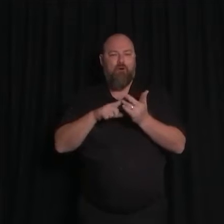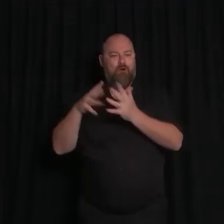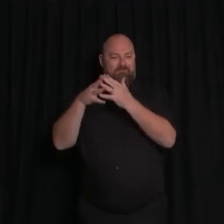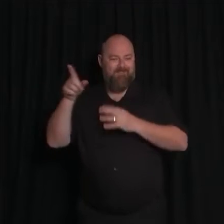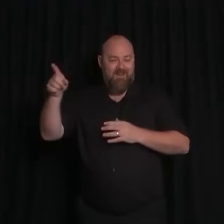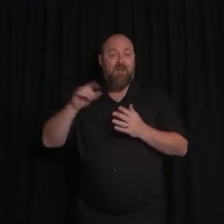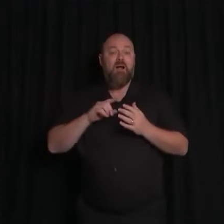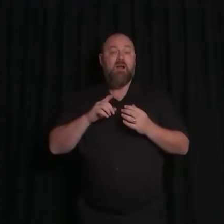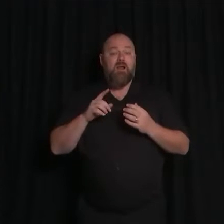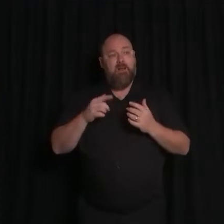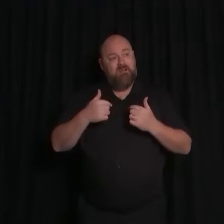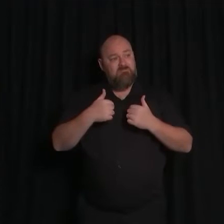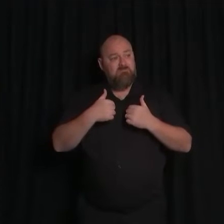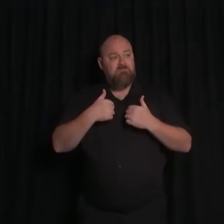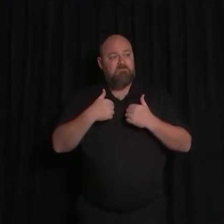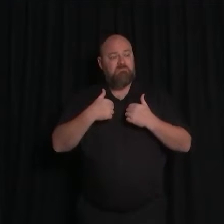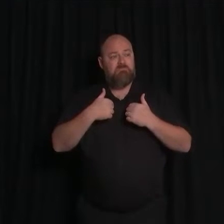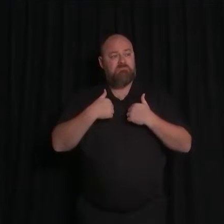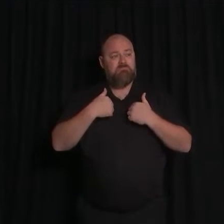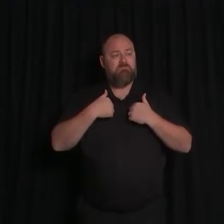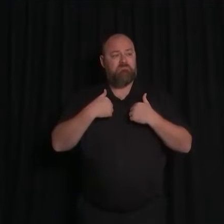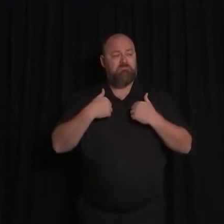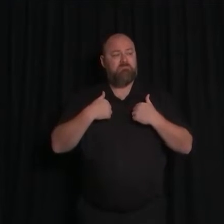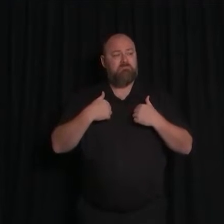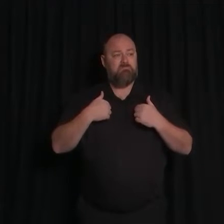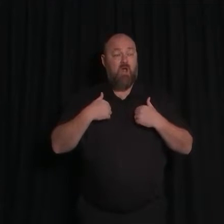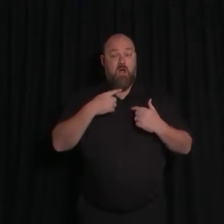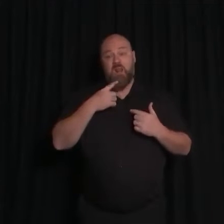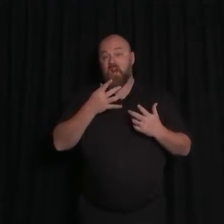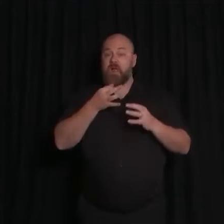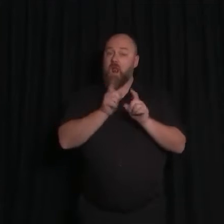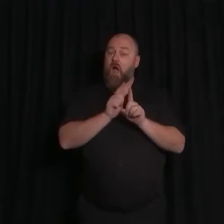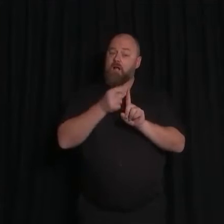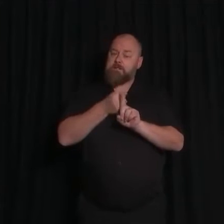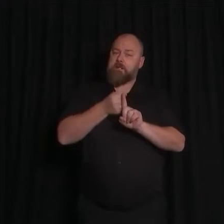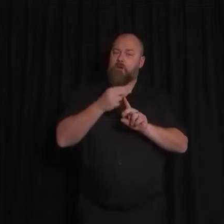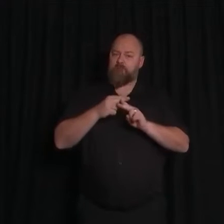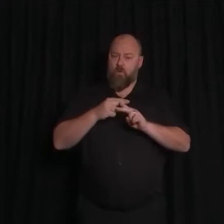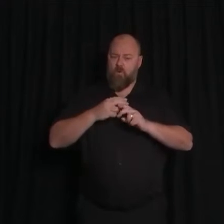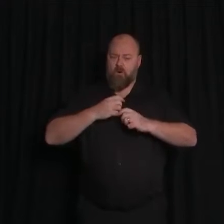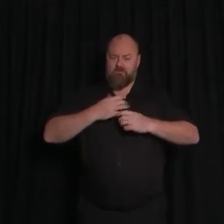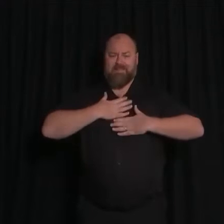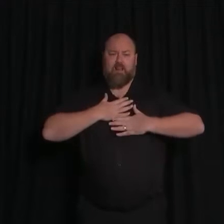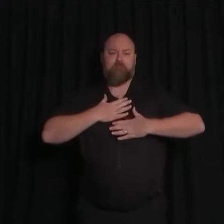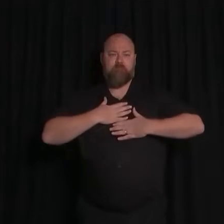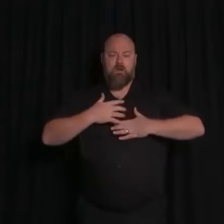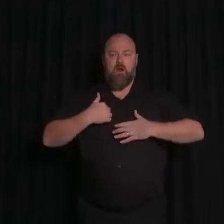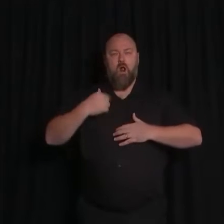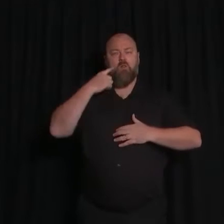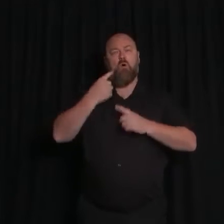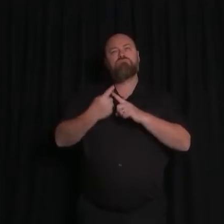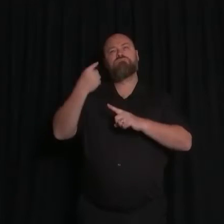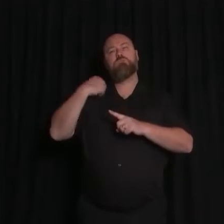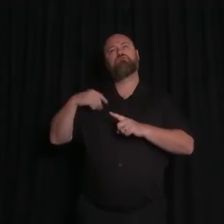So it was a form of activism for myself. It was a time when I was thinking about all the music I loved growing up